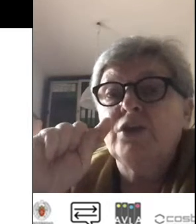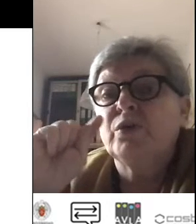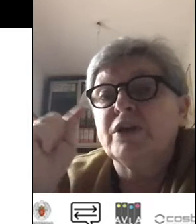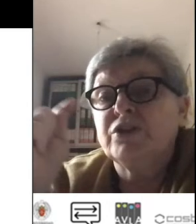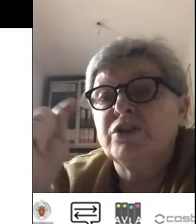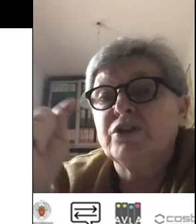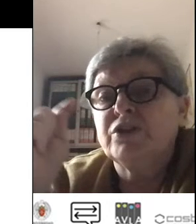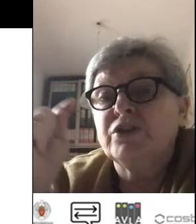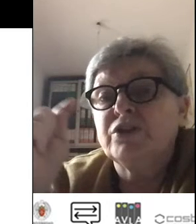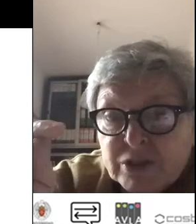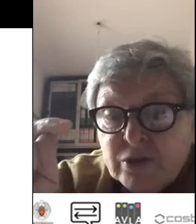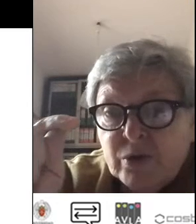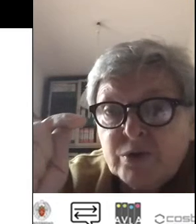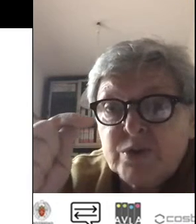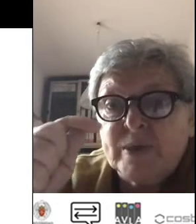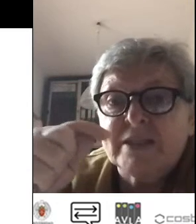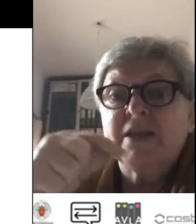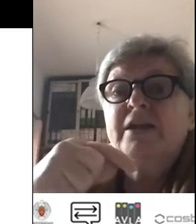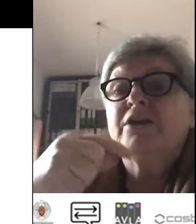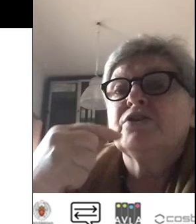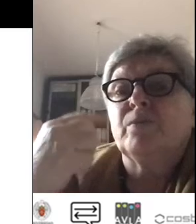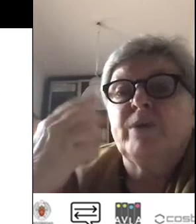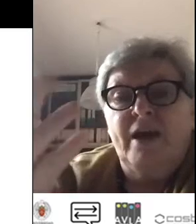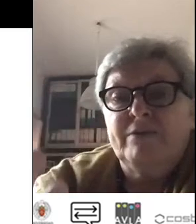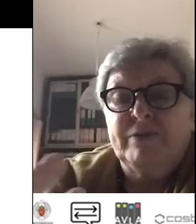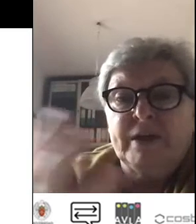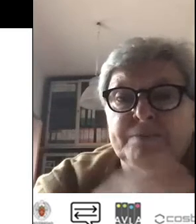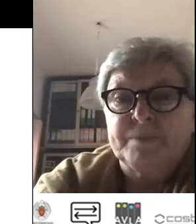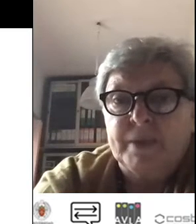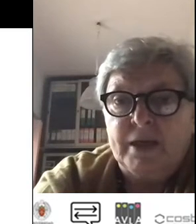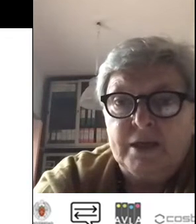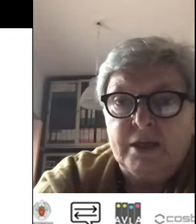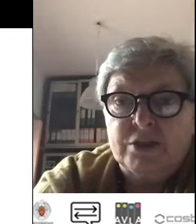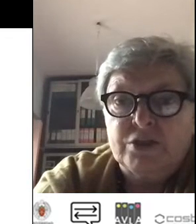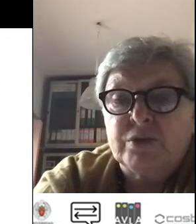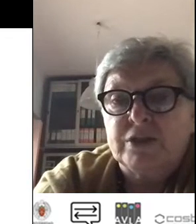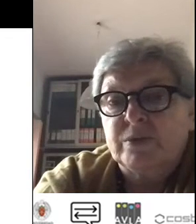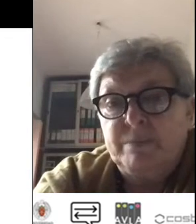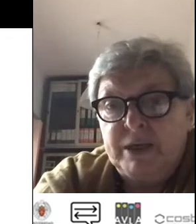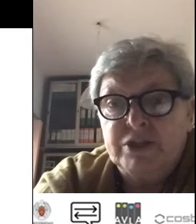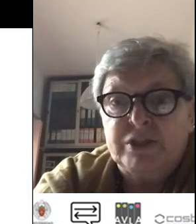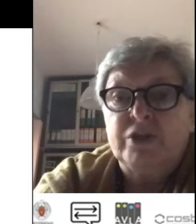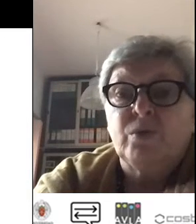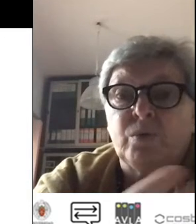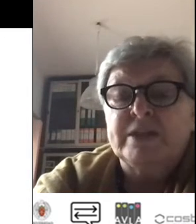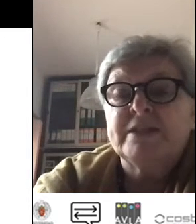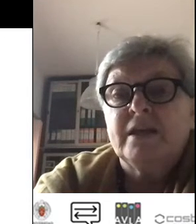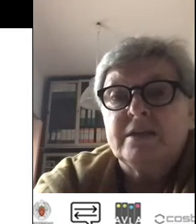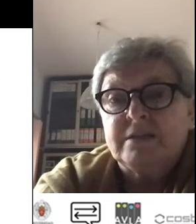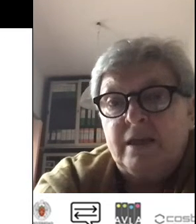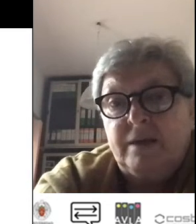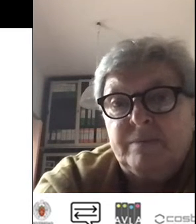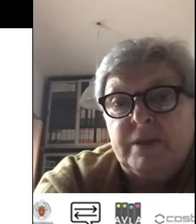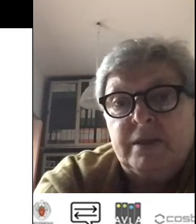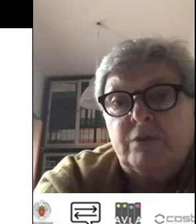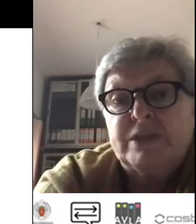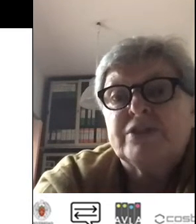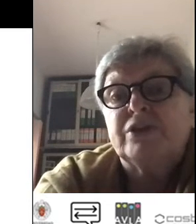choose it. You can choose the language that you go to it. So we have a student doing a PhD who is